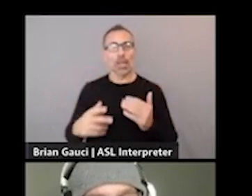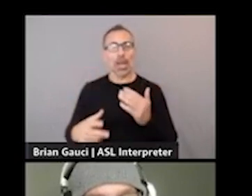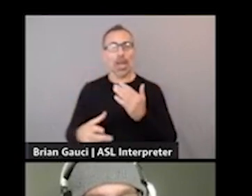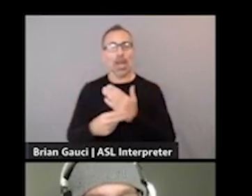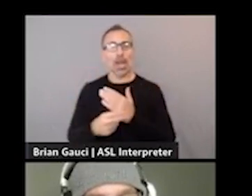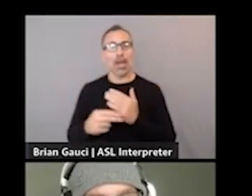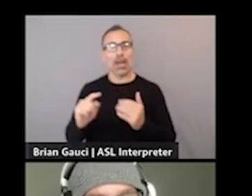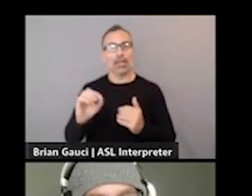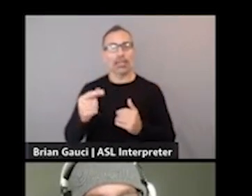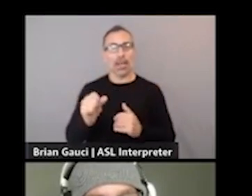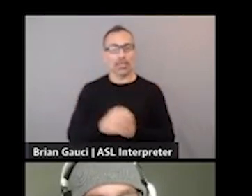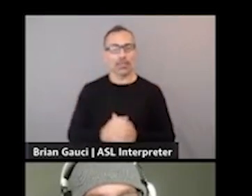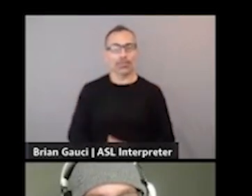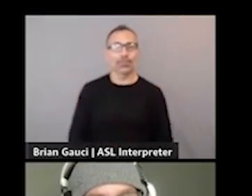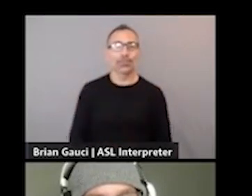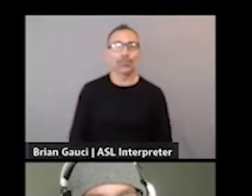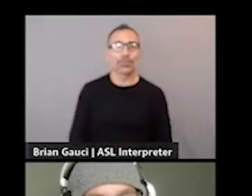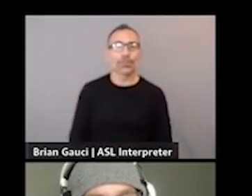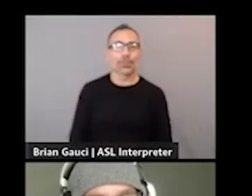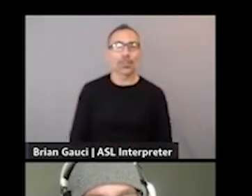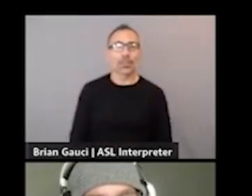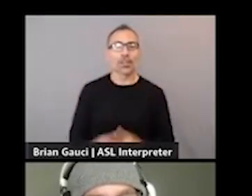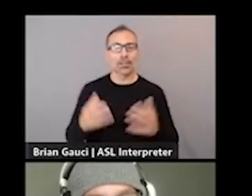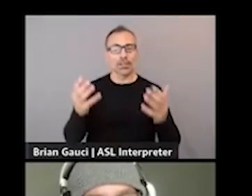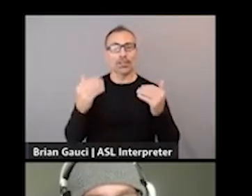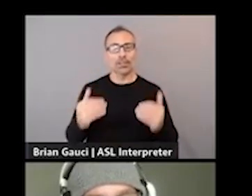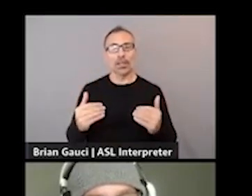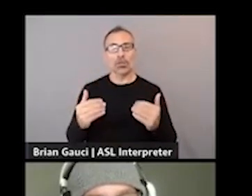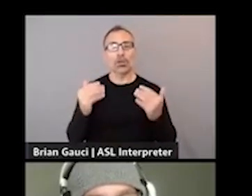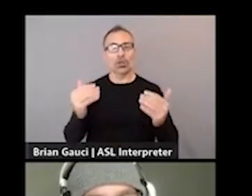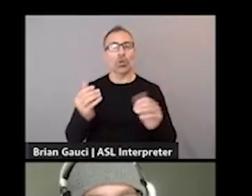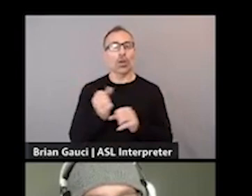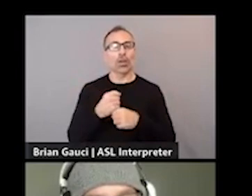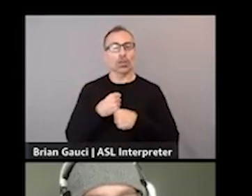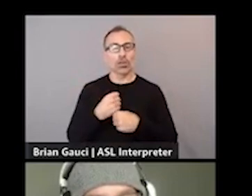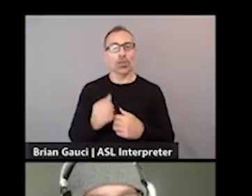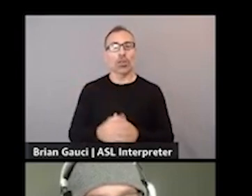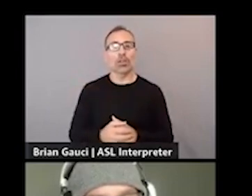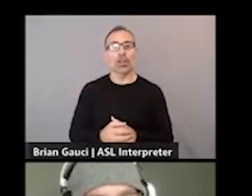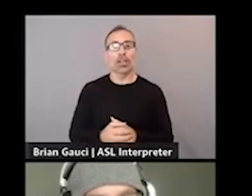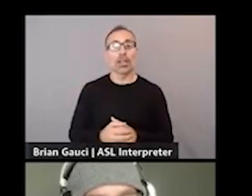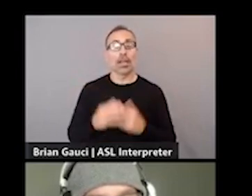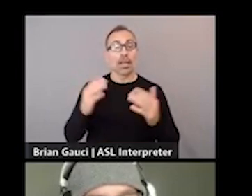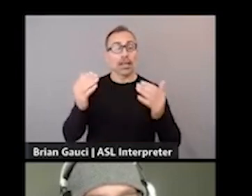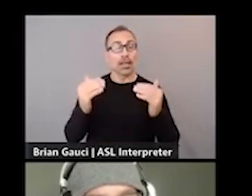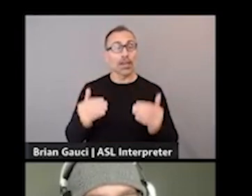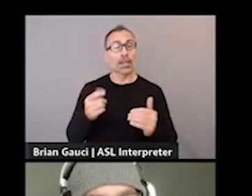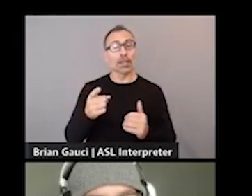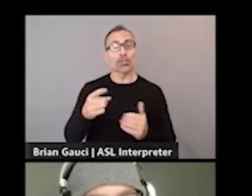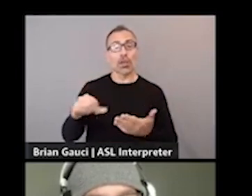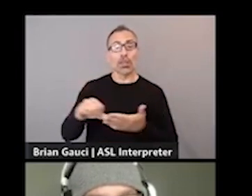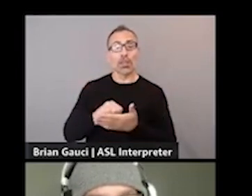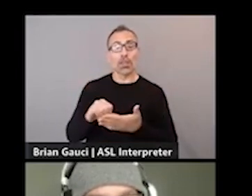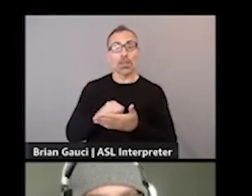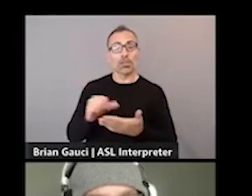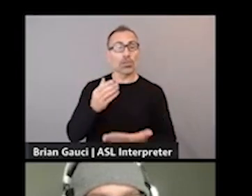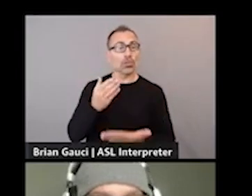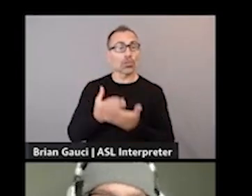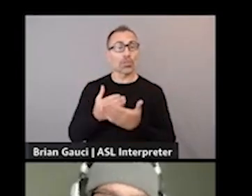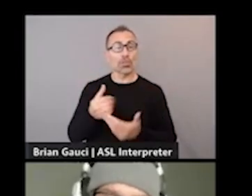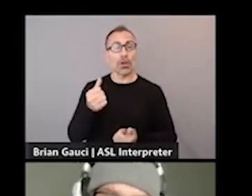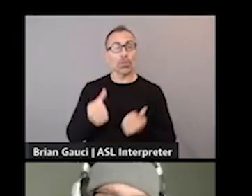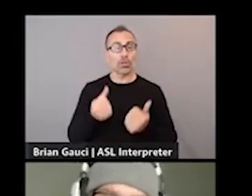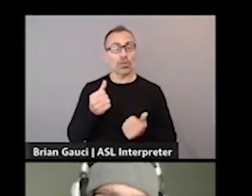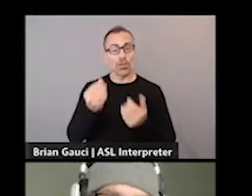So let me go click on easy create, go on next. On this page, you can verify whatever you have